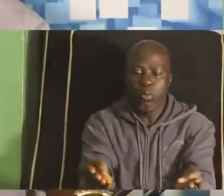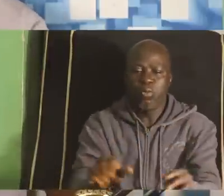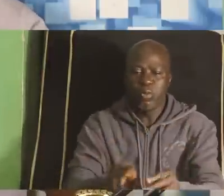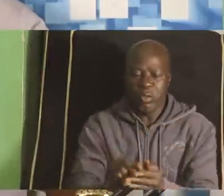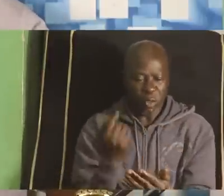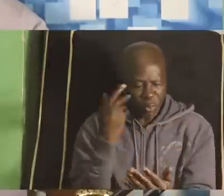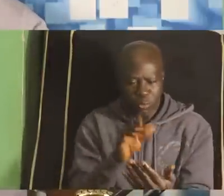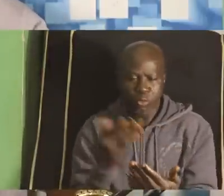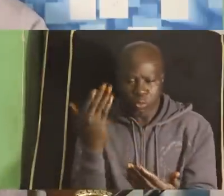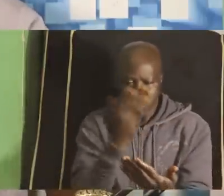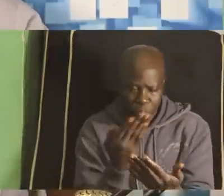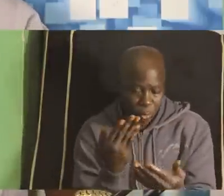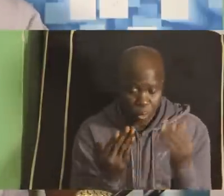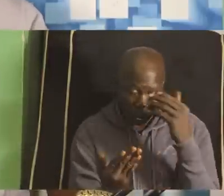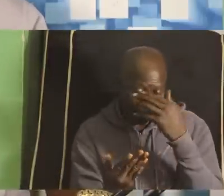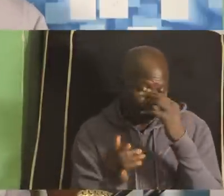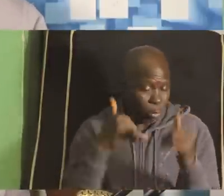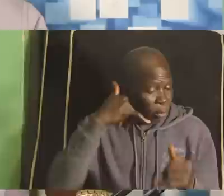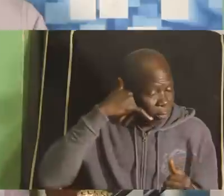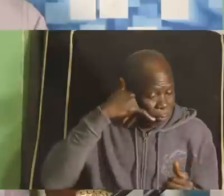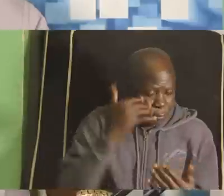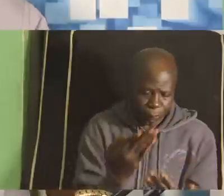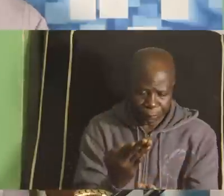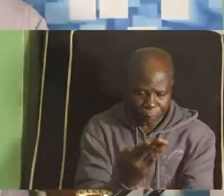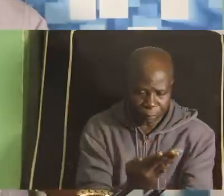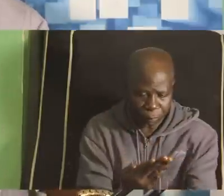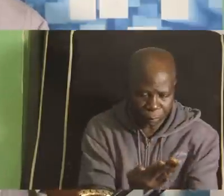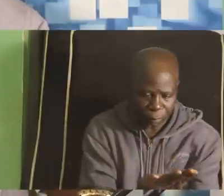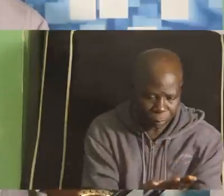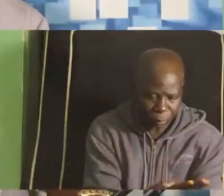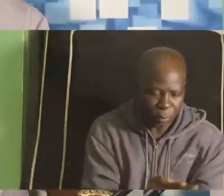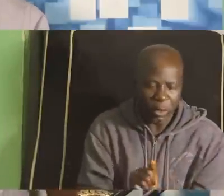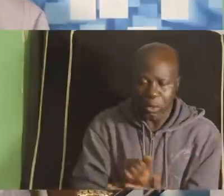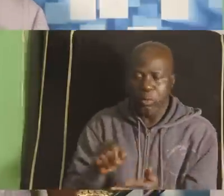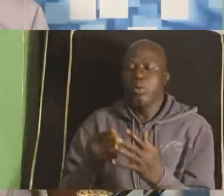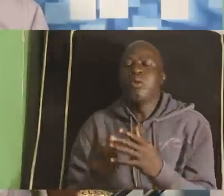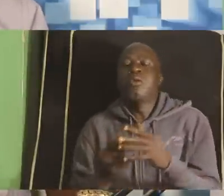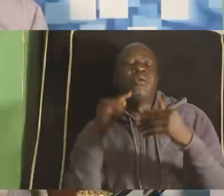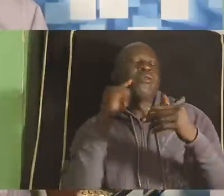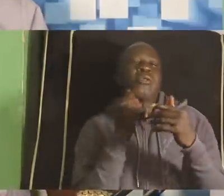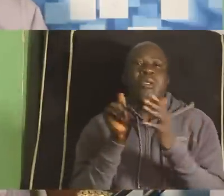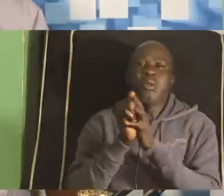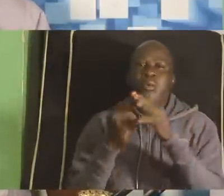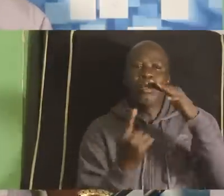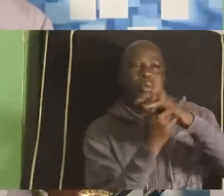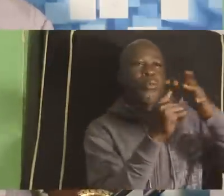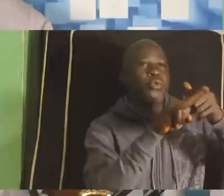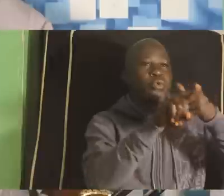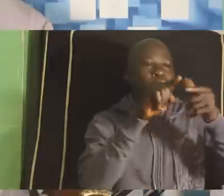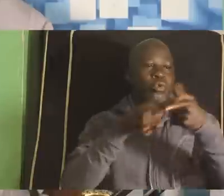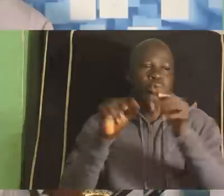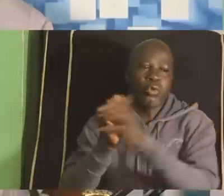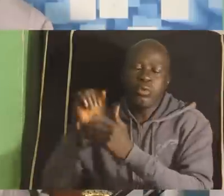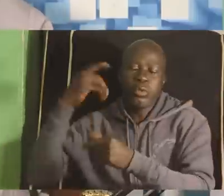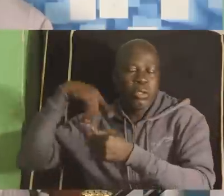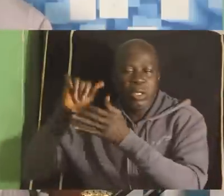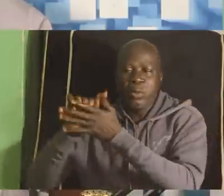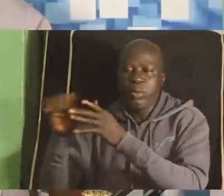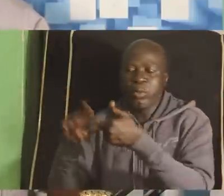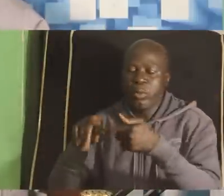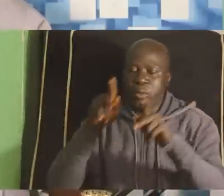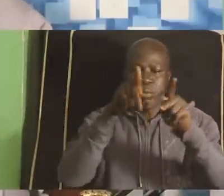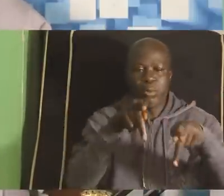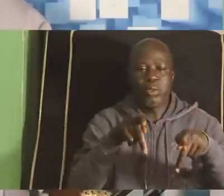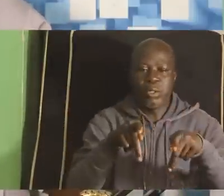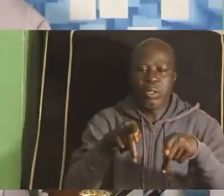record where you even recorded it asiri kan ma tu si olowo a secret will be exposed to asiri alare kereke eniyan the secrets of that treasure person